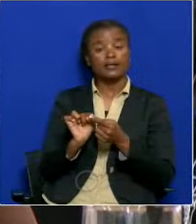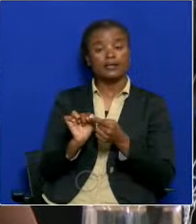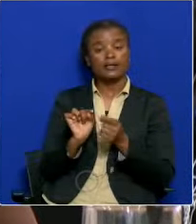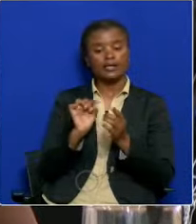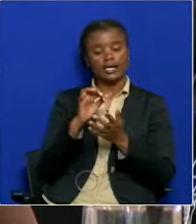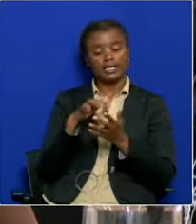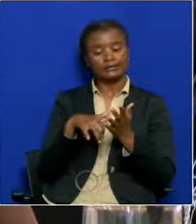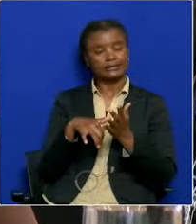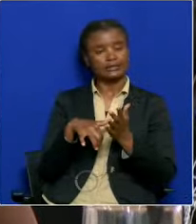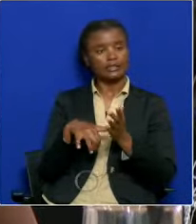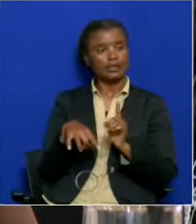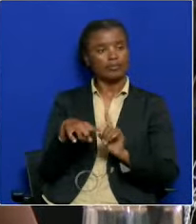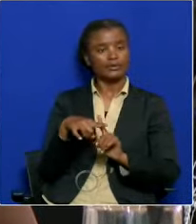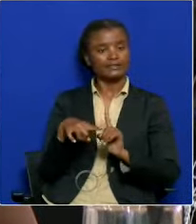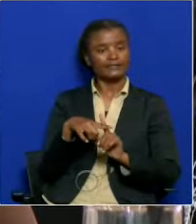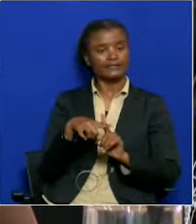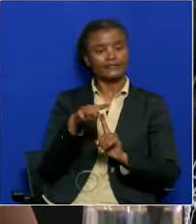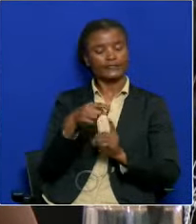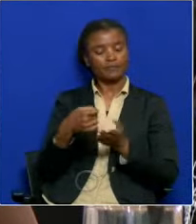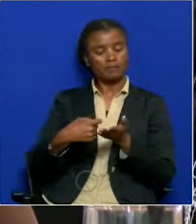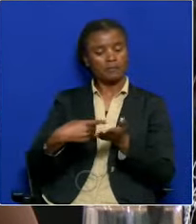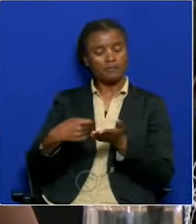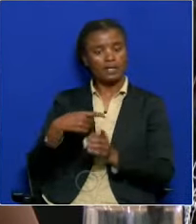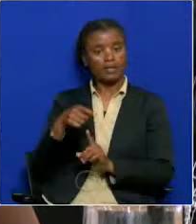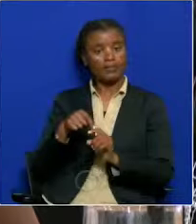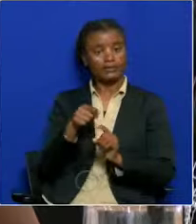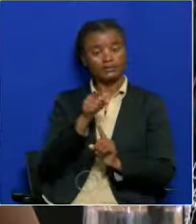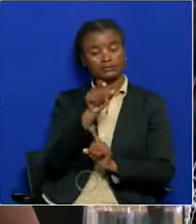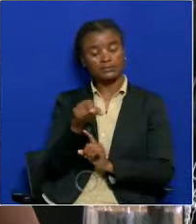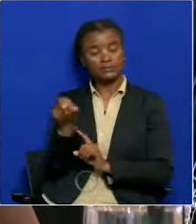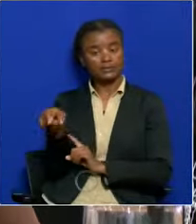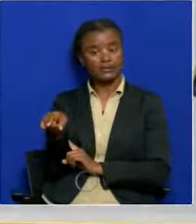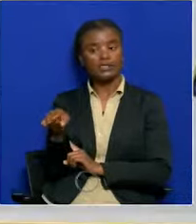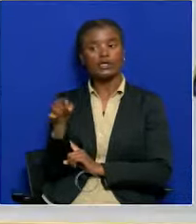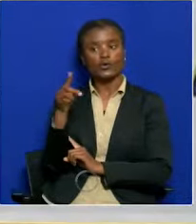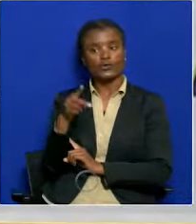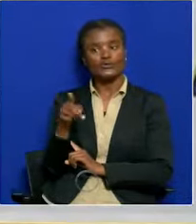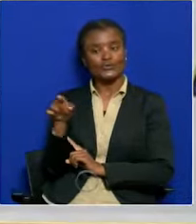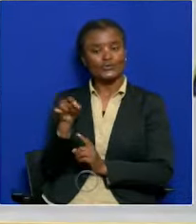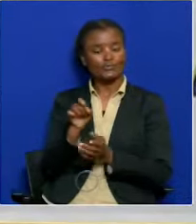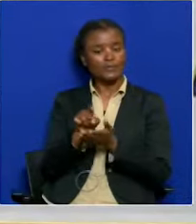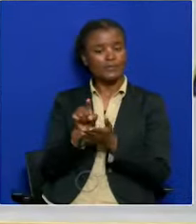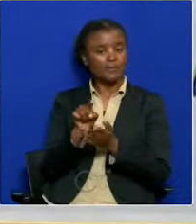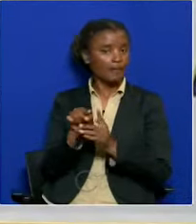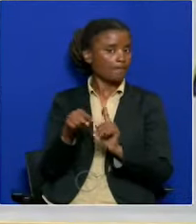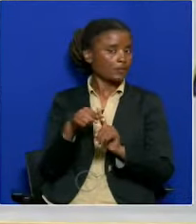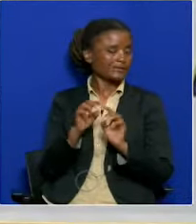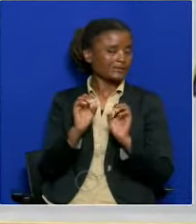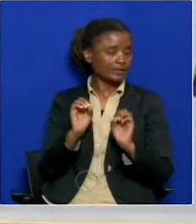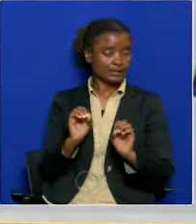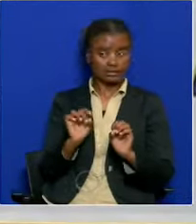about these individuals. Neither do you, for that matter. Do you care to comment on that?